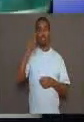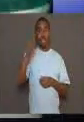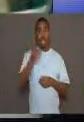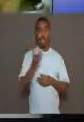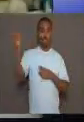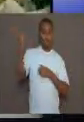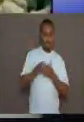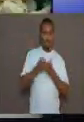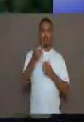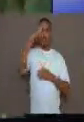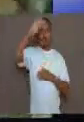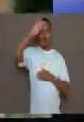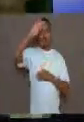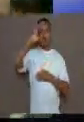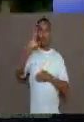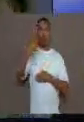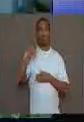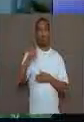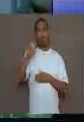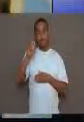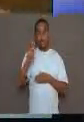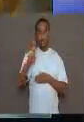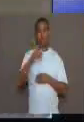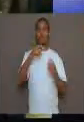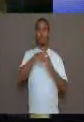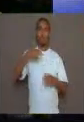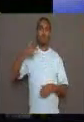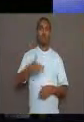Australia and copper from Namibia.